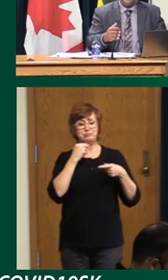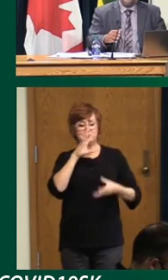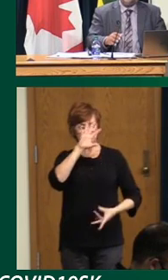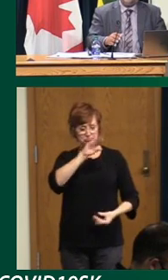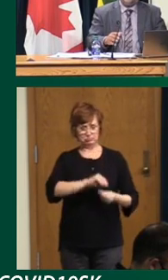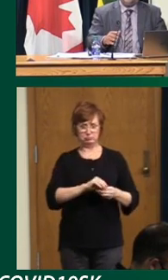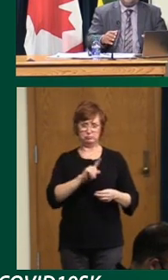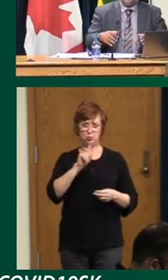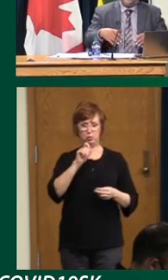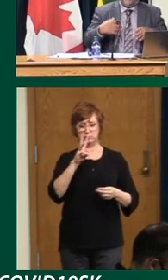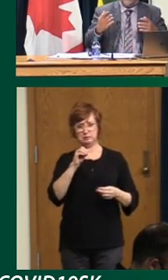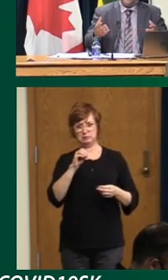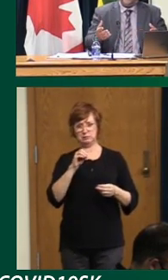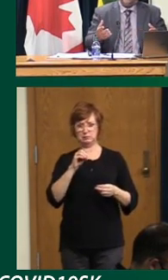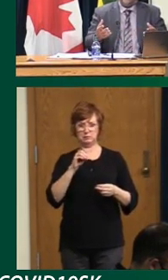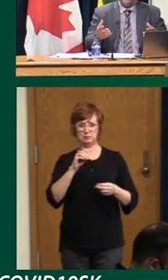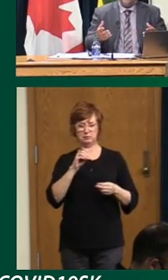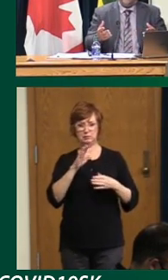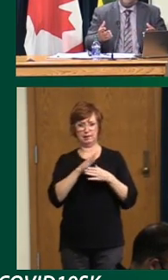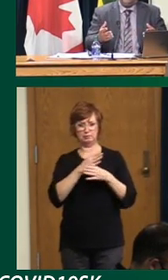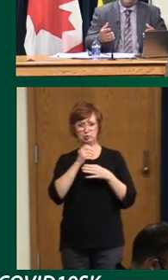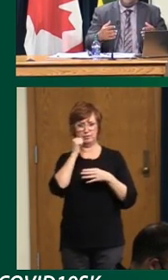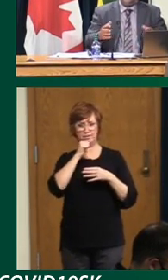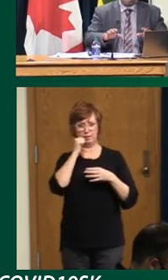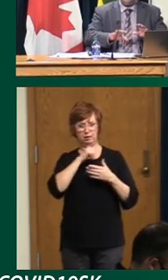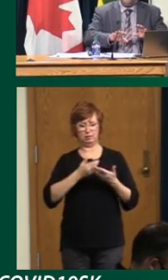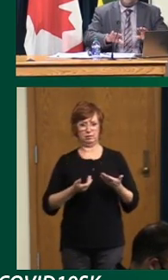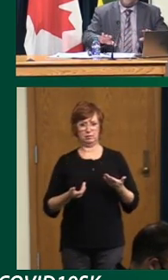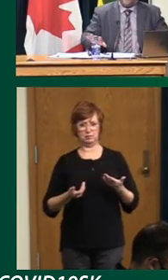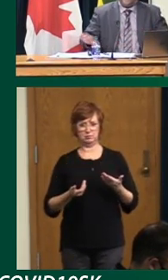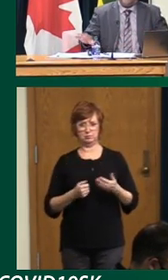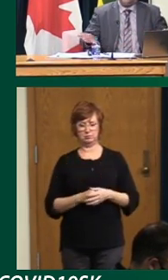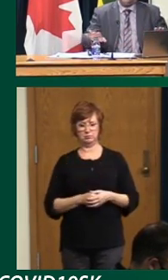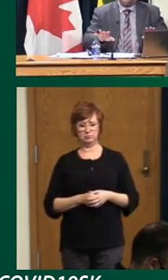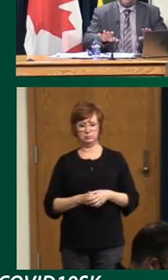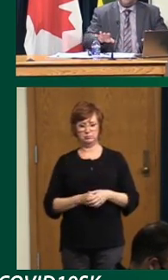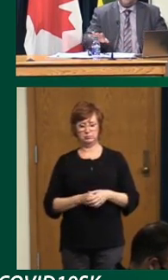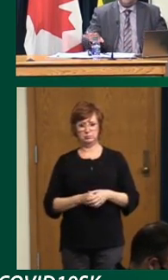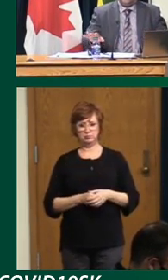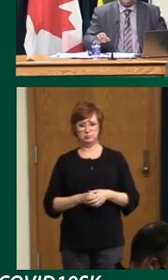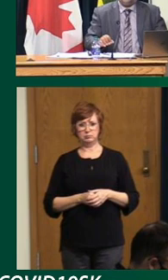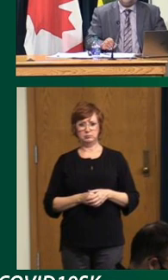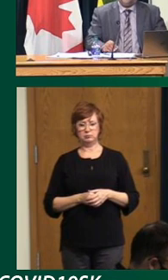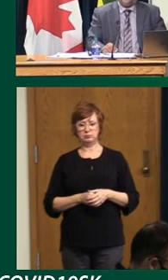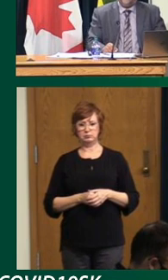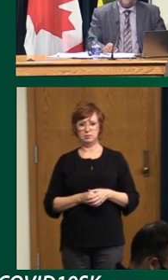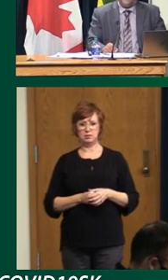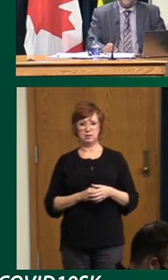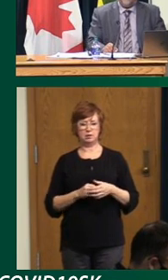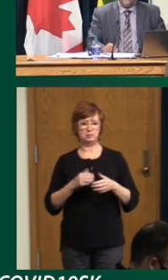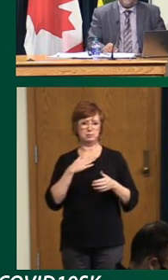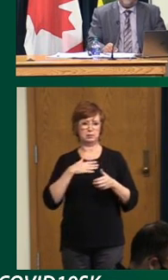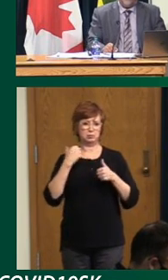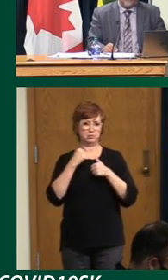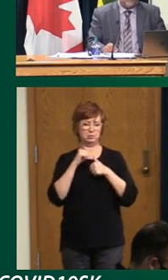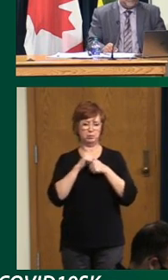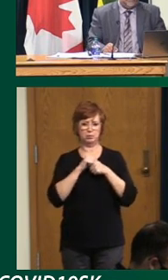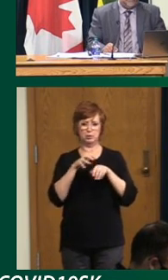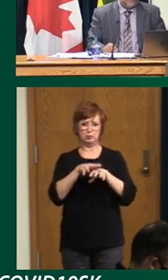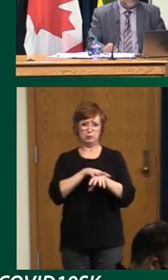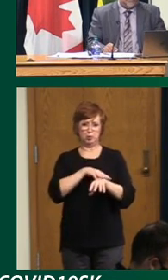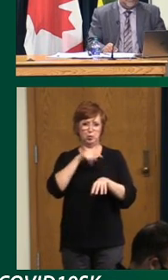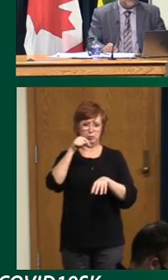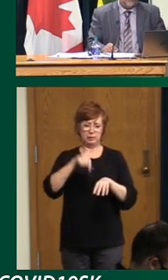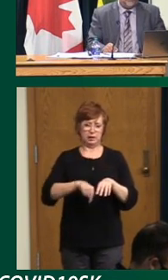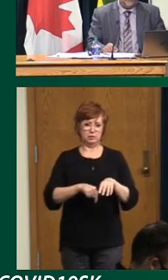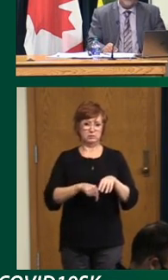all these sectors, and while the guidelines are being revised, we ourselves need to start slowing things down, go to take part